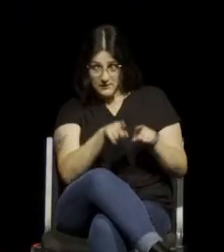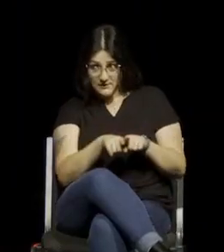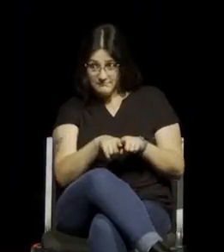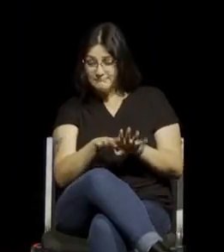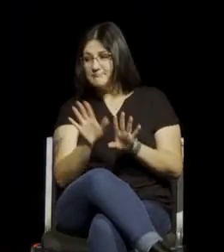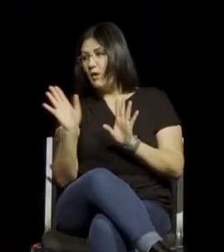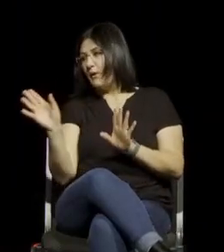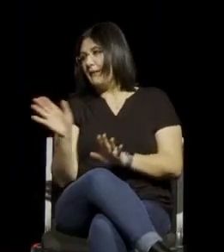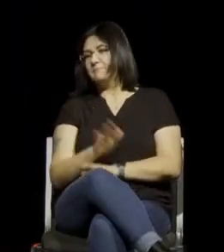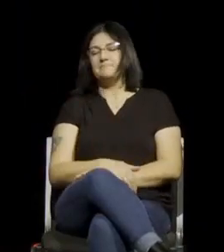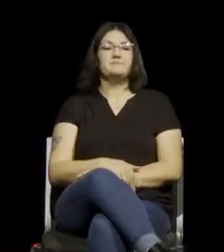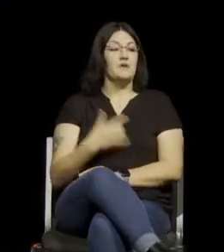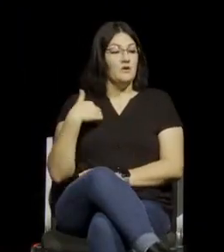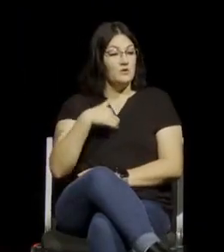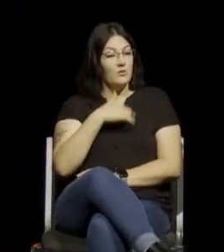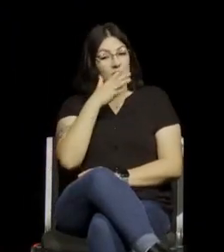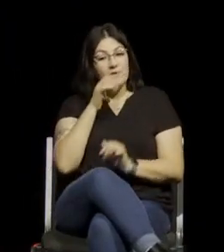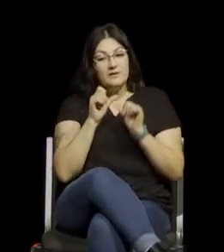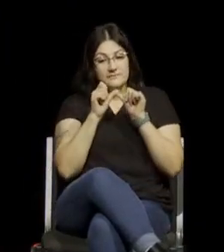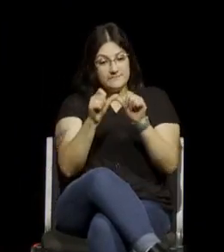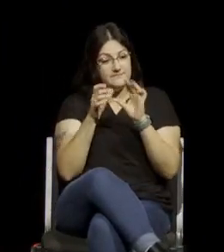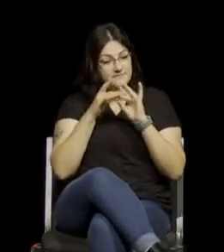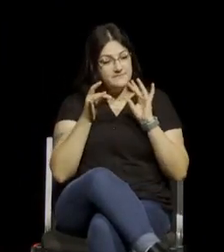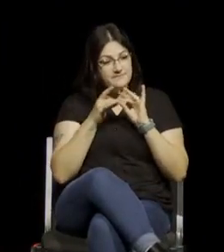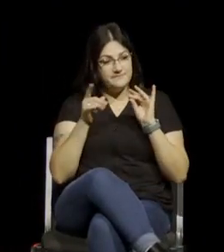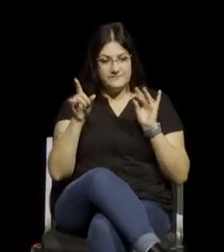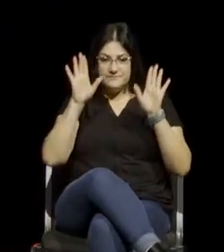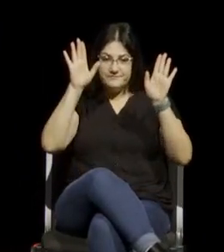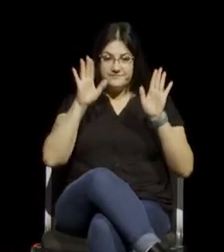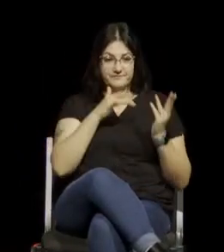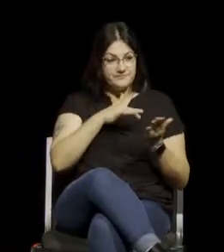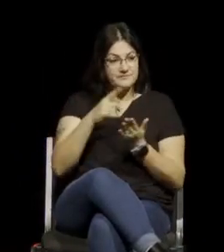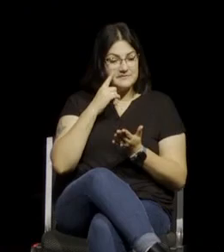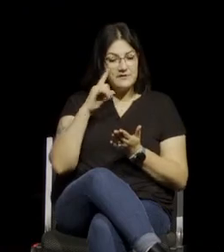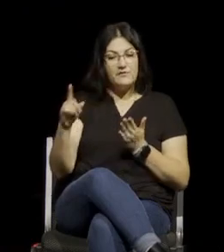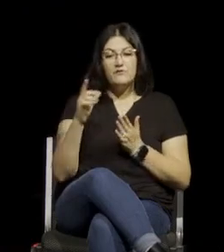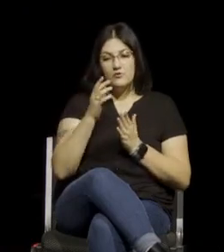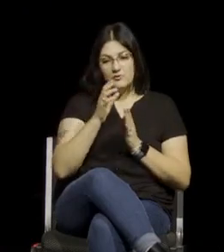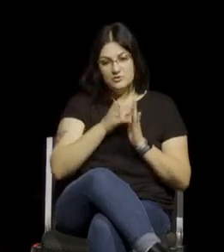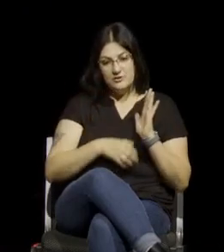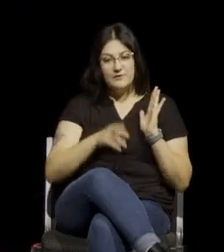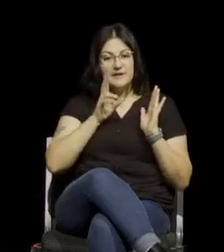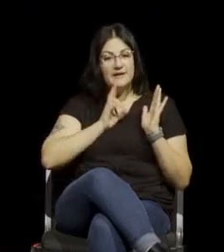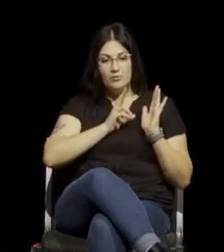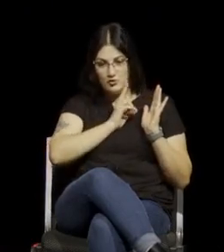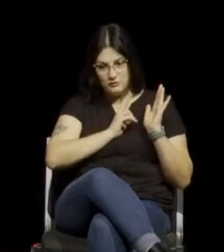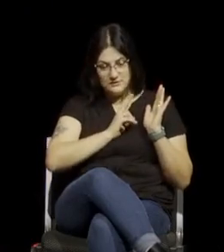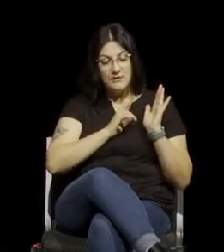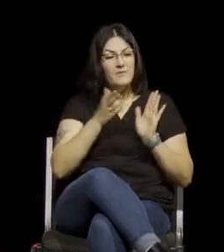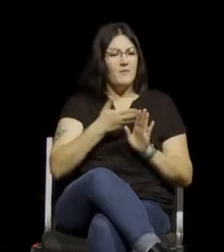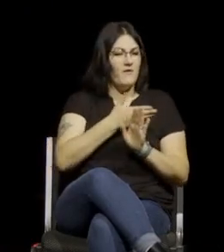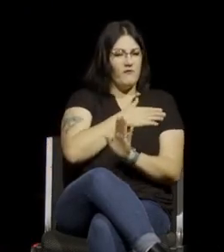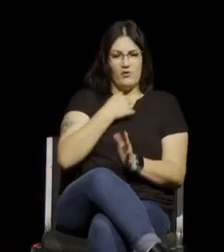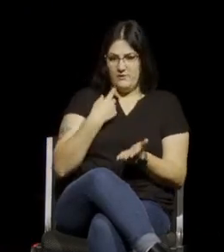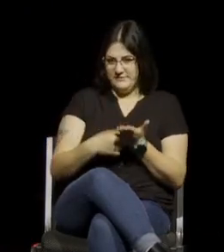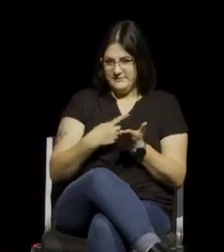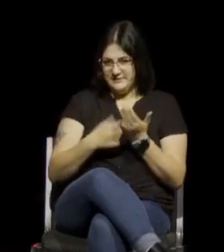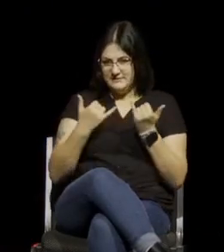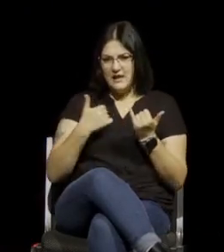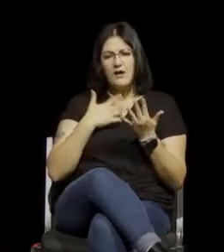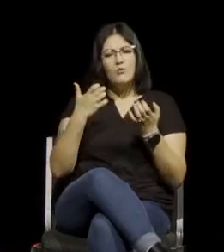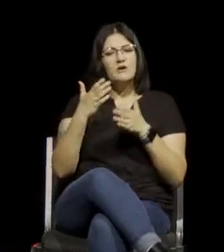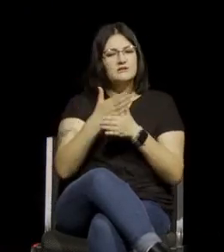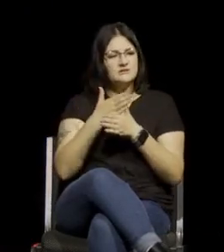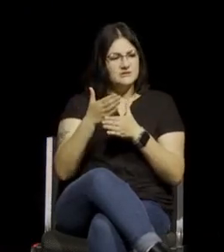All right, so we're continuing in this great study of the book of Hebrews. But before we dive into that, I wanted to